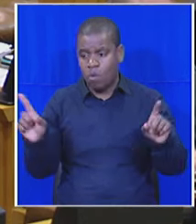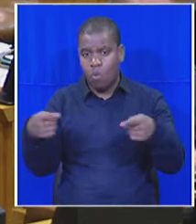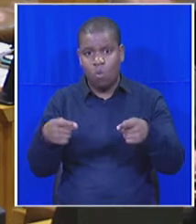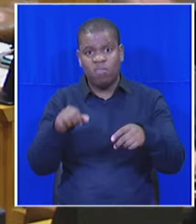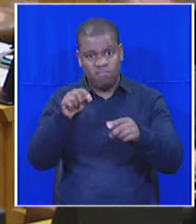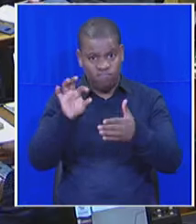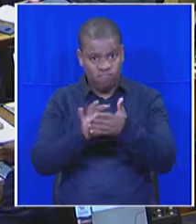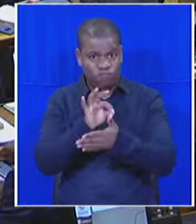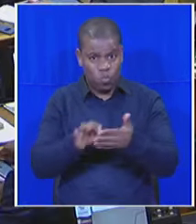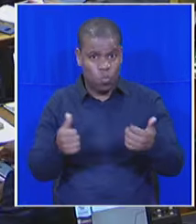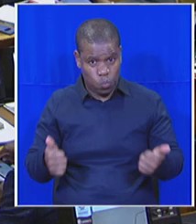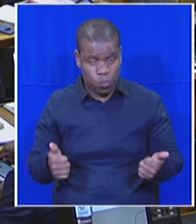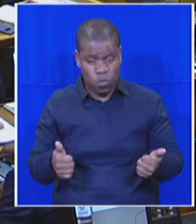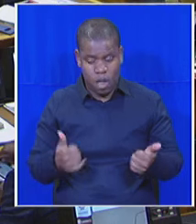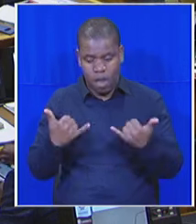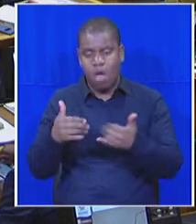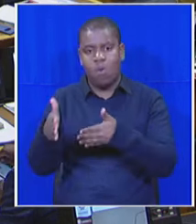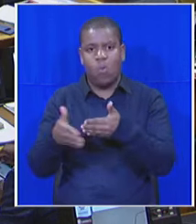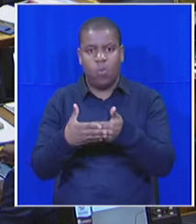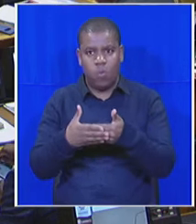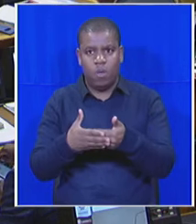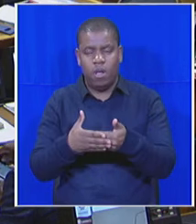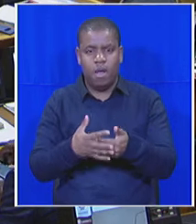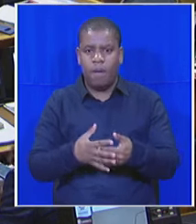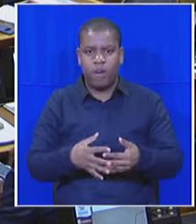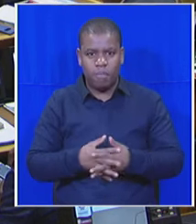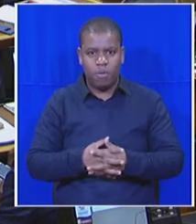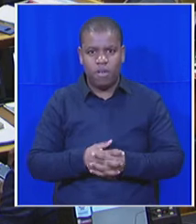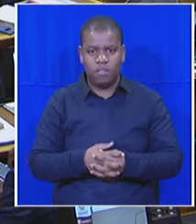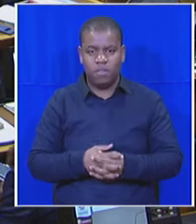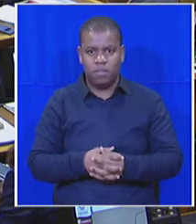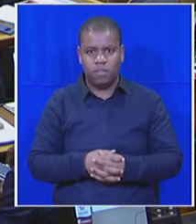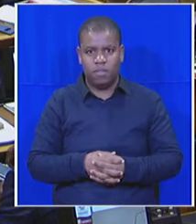voted? Voting is now closed.